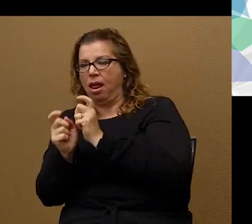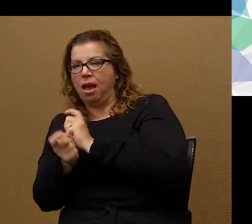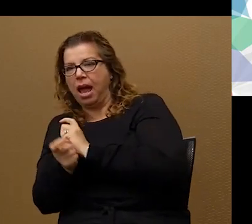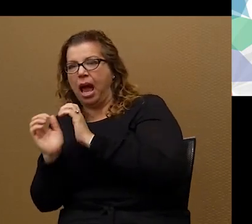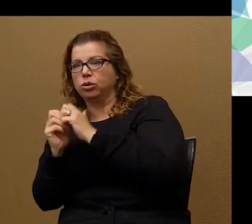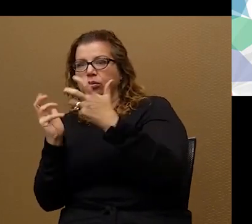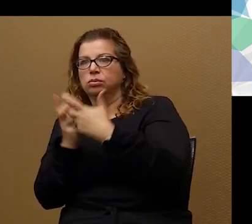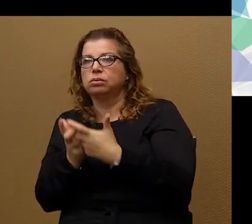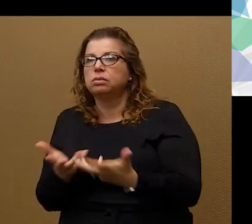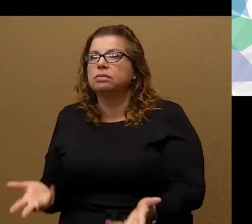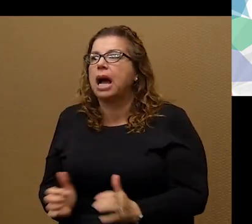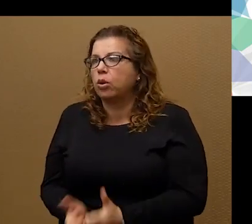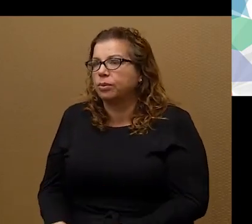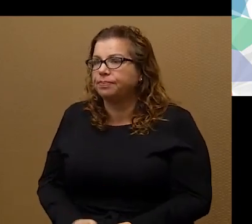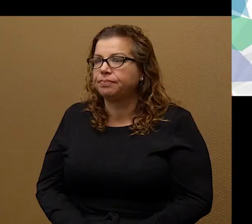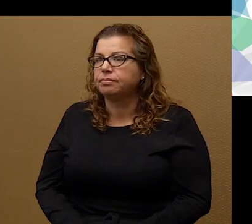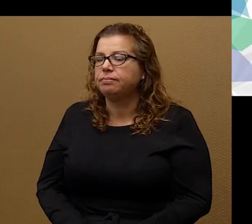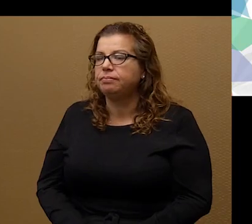you can help them.